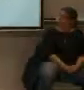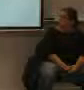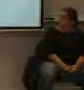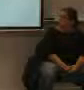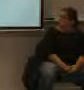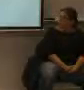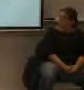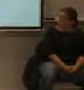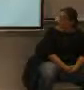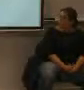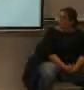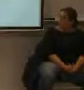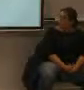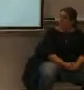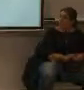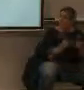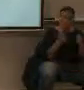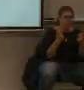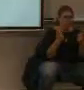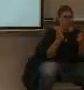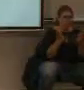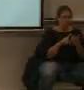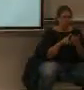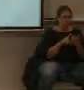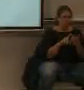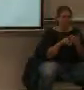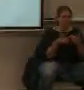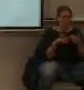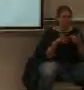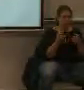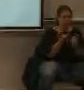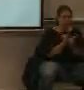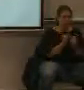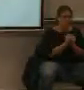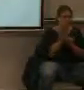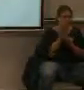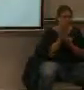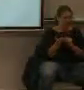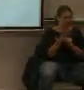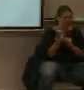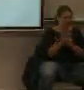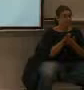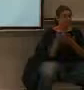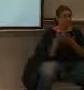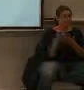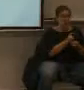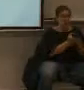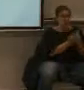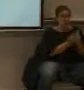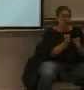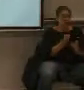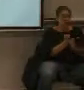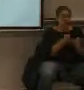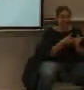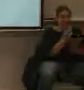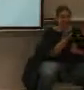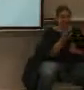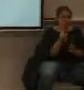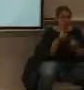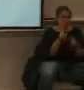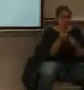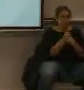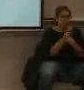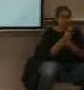So what do you do to deal with this stuff? Well, one of the nice things is that, you know, evolution works against you when it comes to